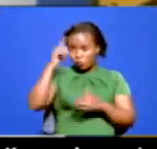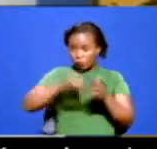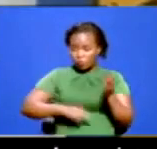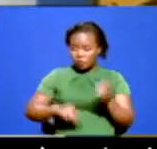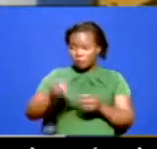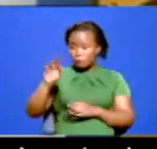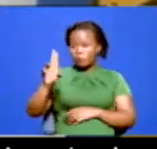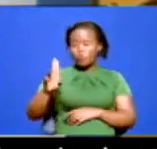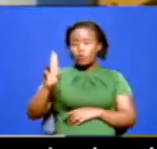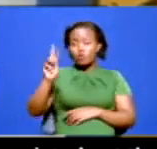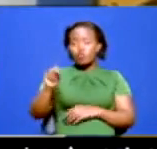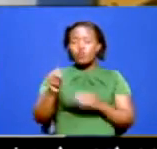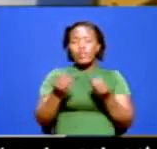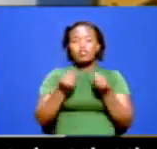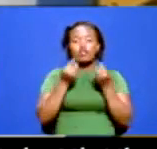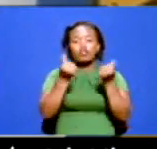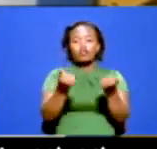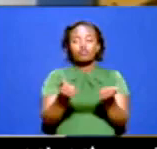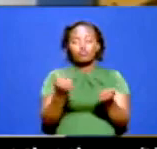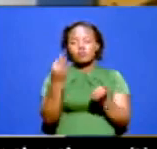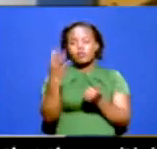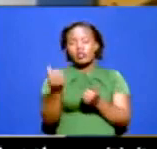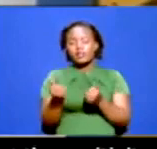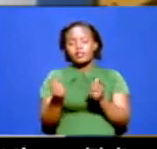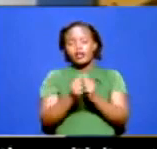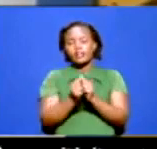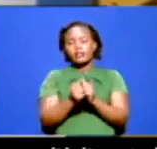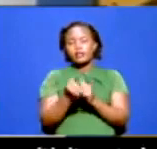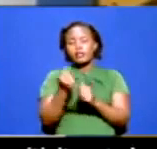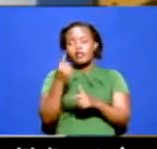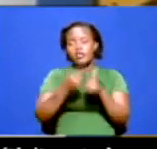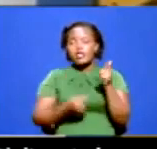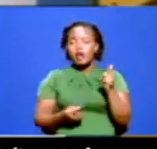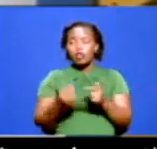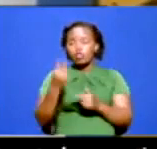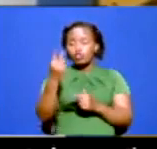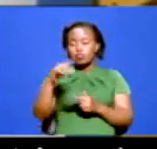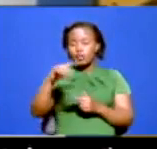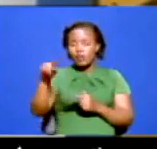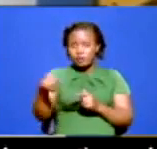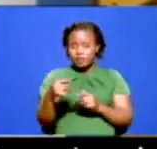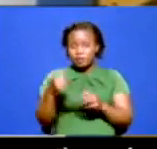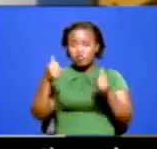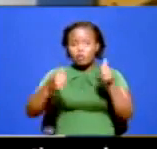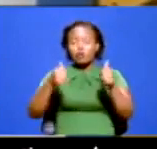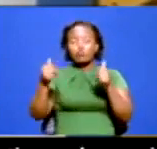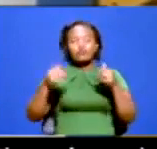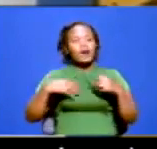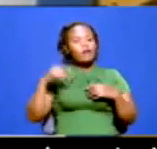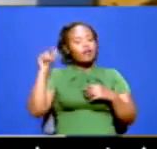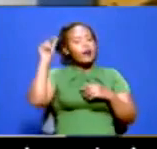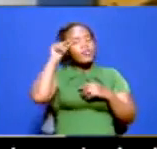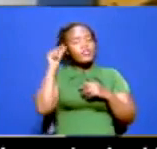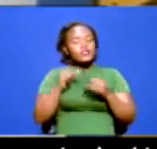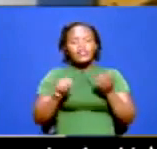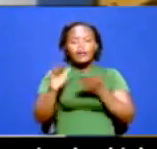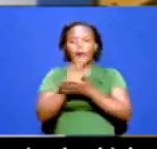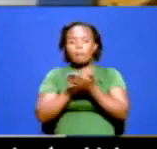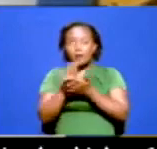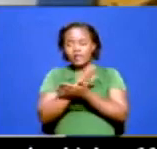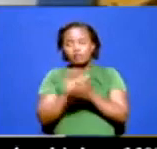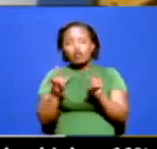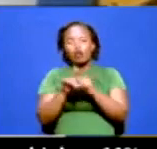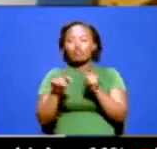Resolution 1325 of the year 2000 that requires that gender mainstreaming be done across all